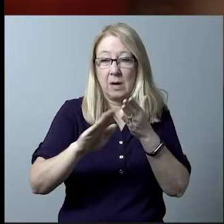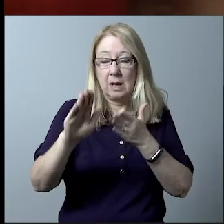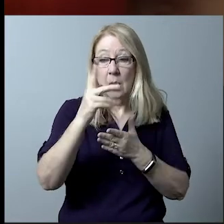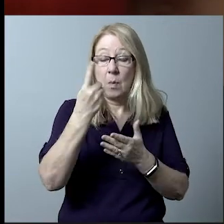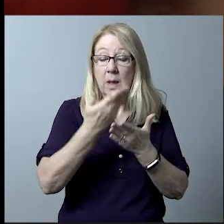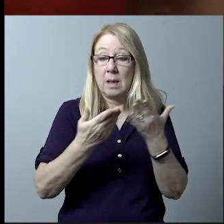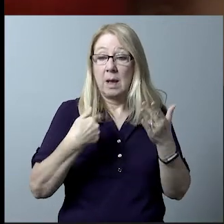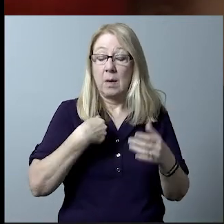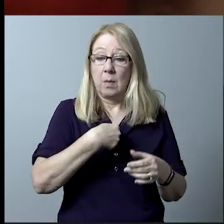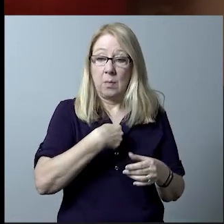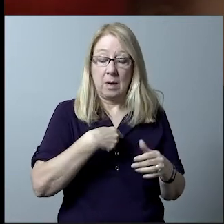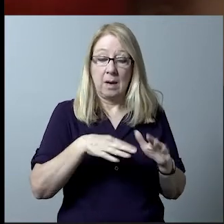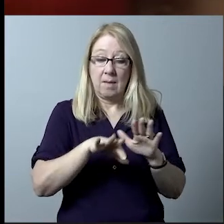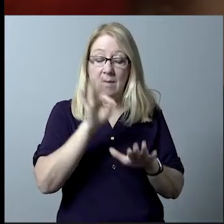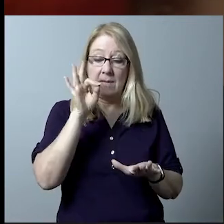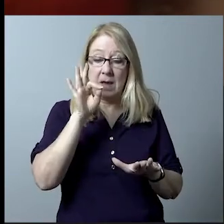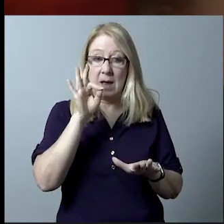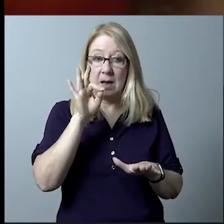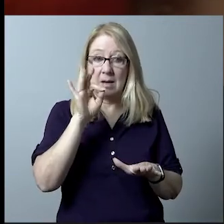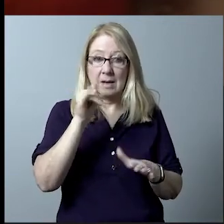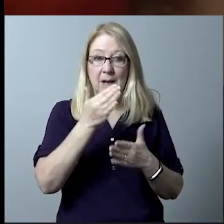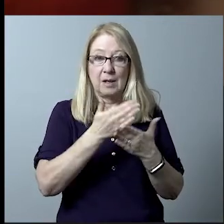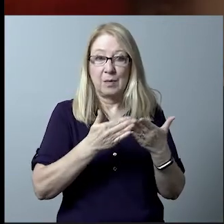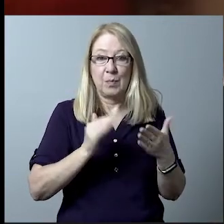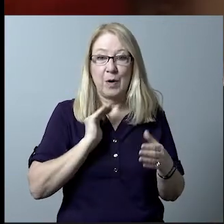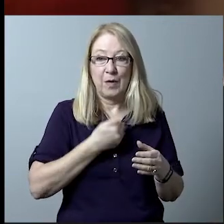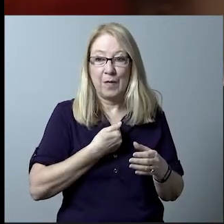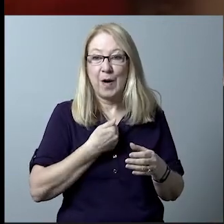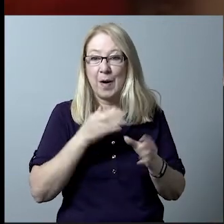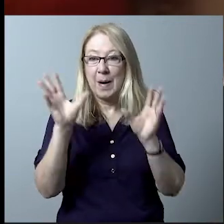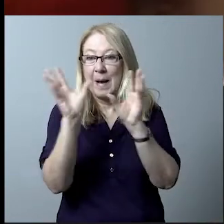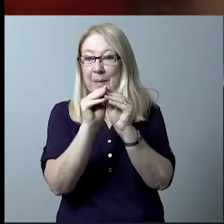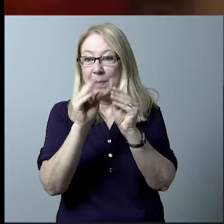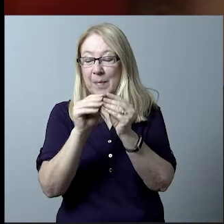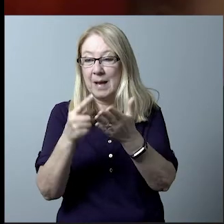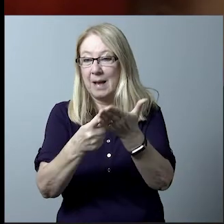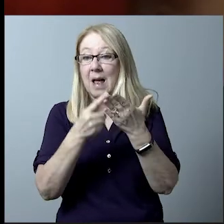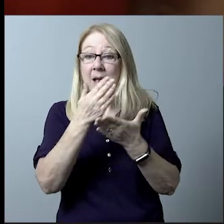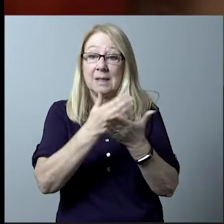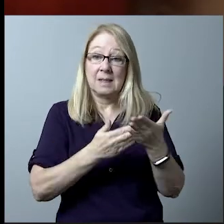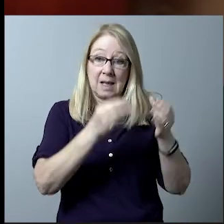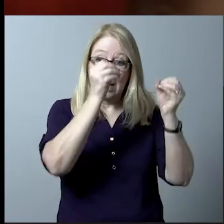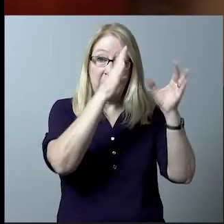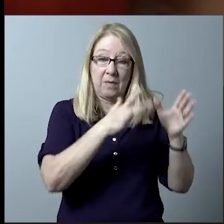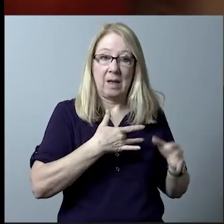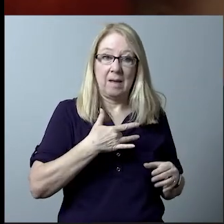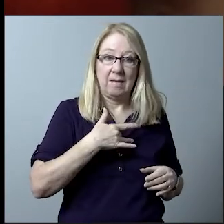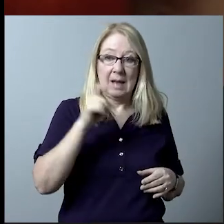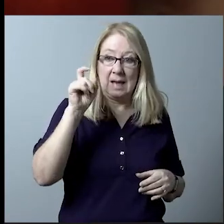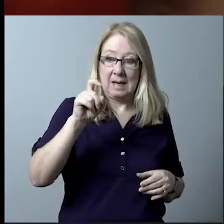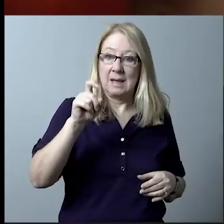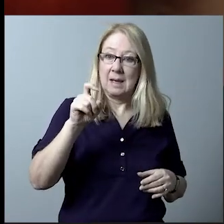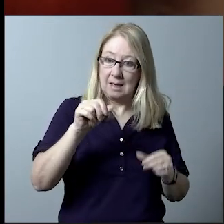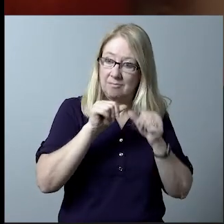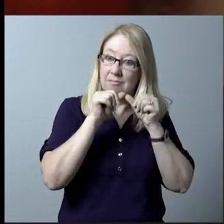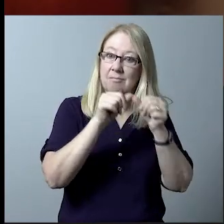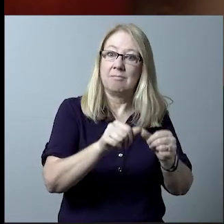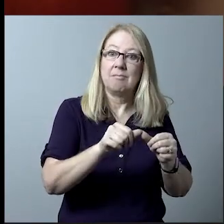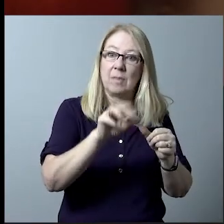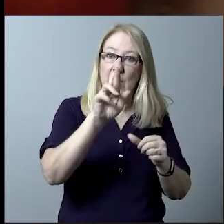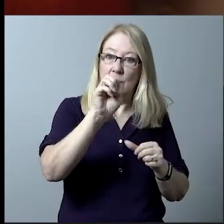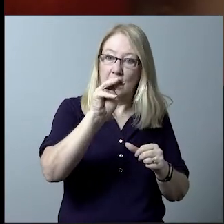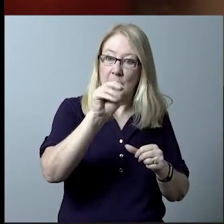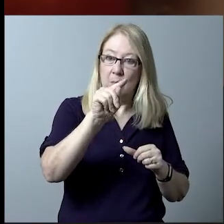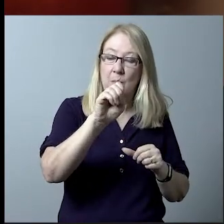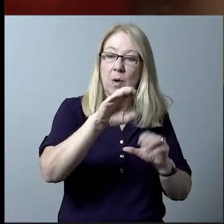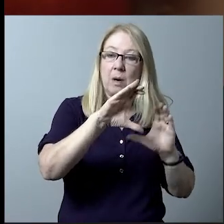different colleges. And one of the things that we've found is that, and this is part of the listening session too, is that some faculty think that they really need to